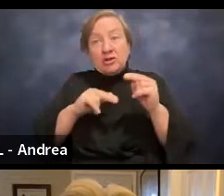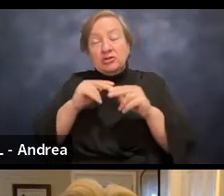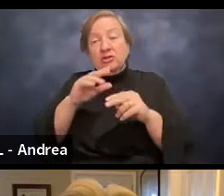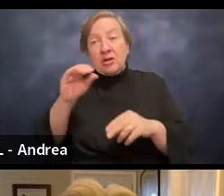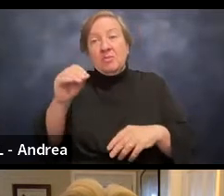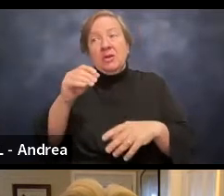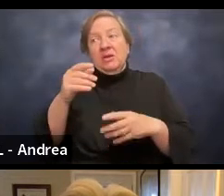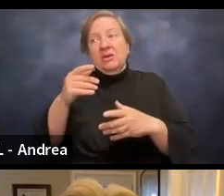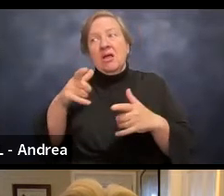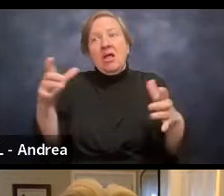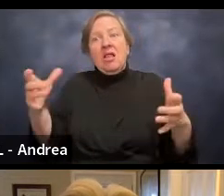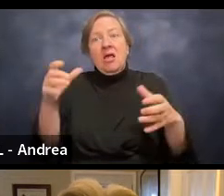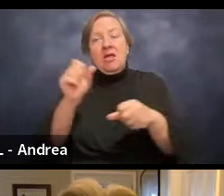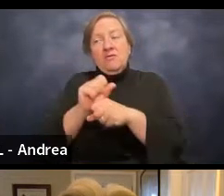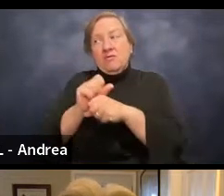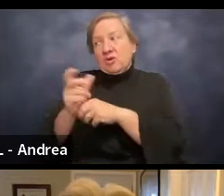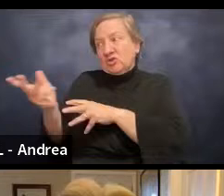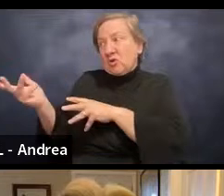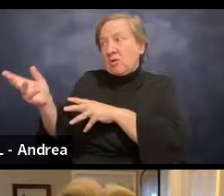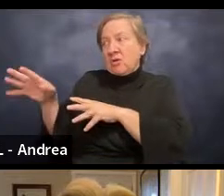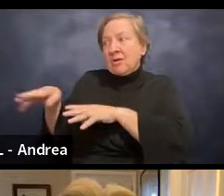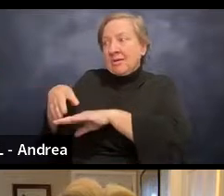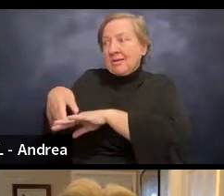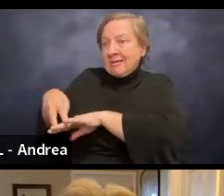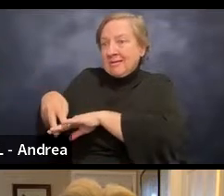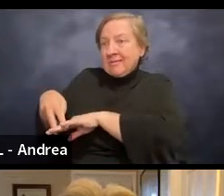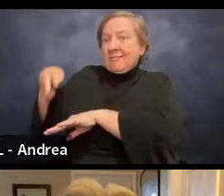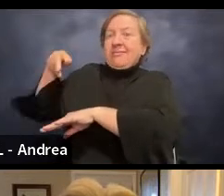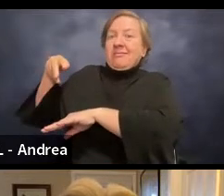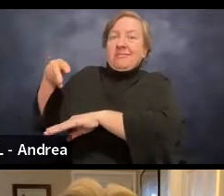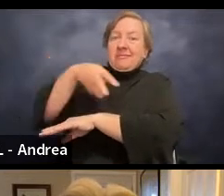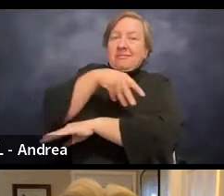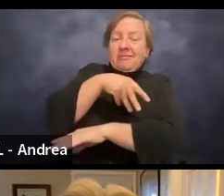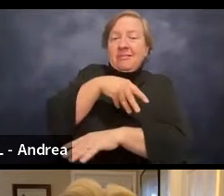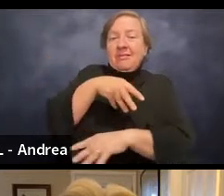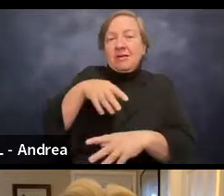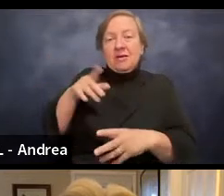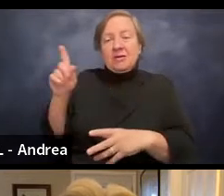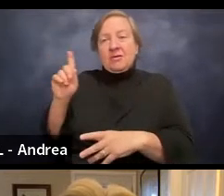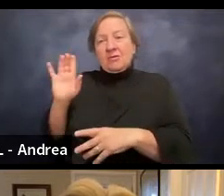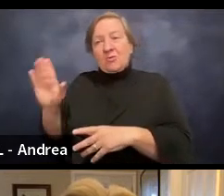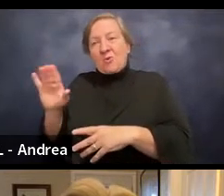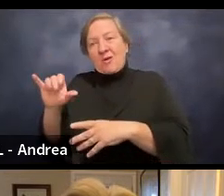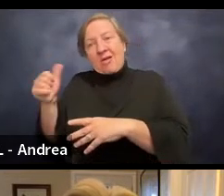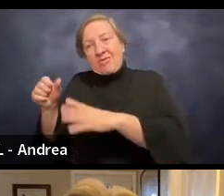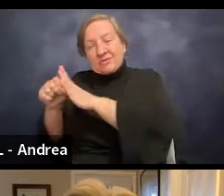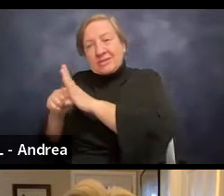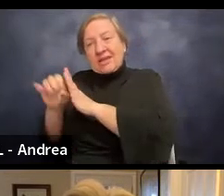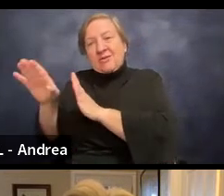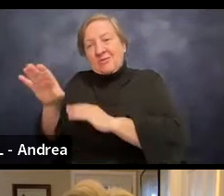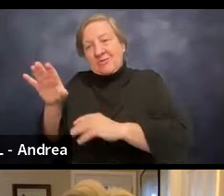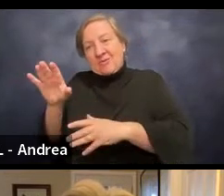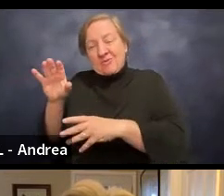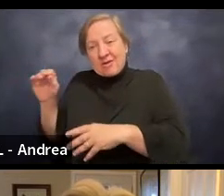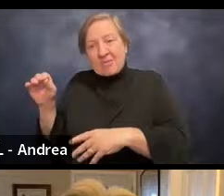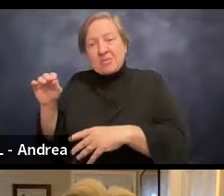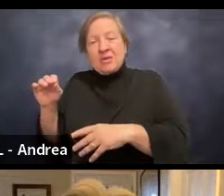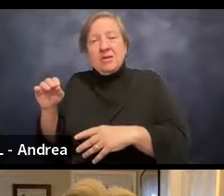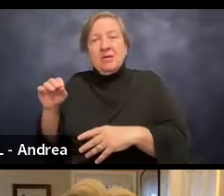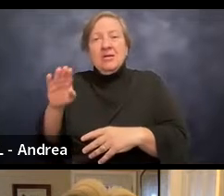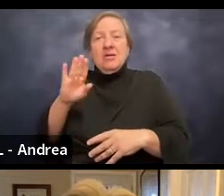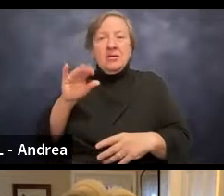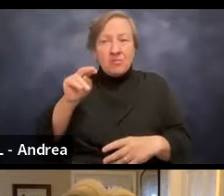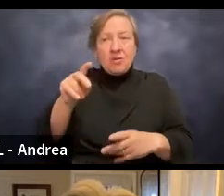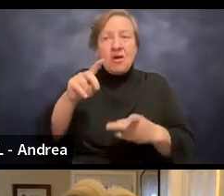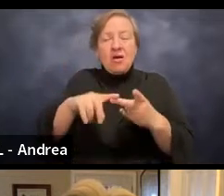to uproot where your existing you know, state is and your firm is, to get bonded and insured